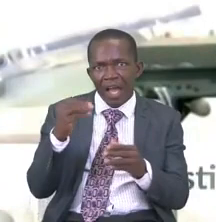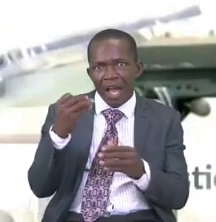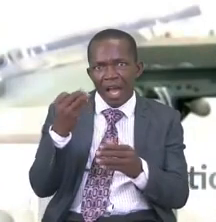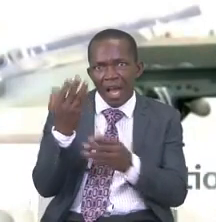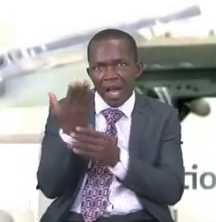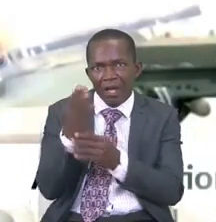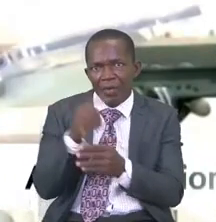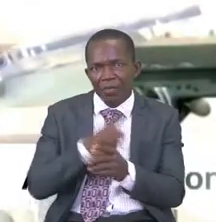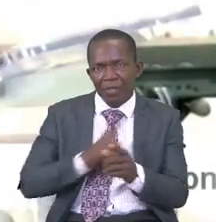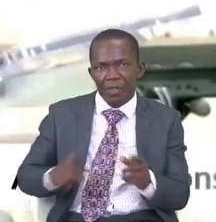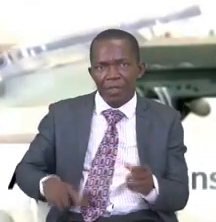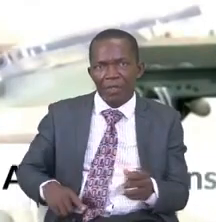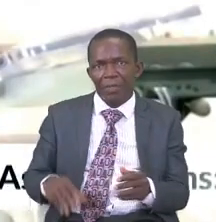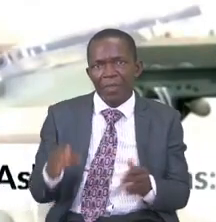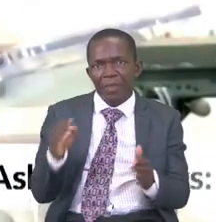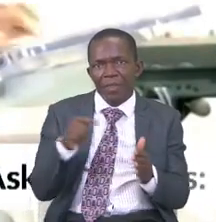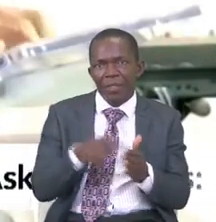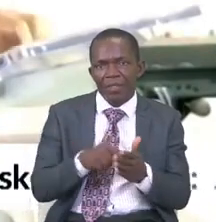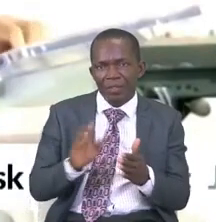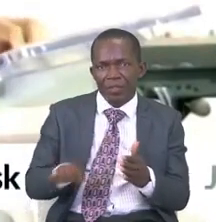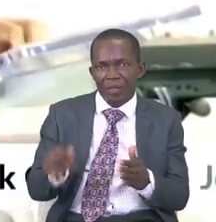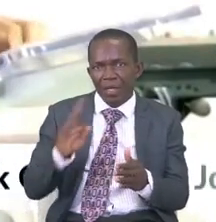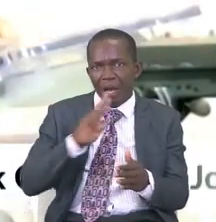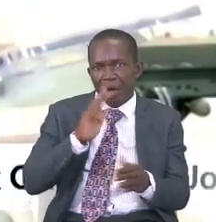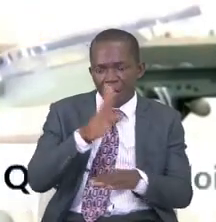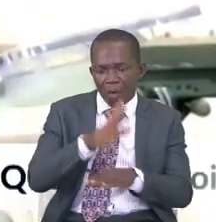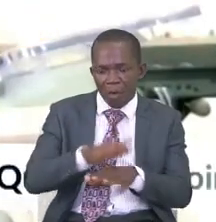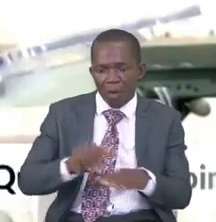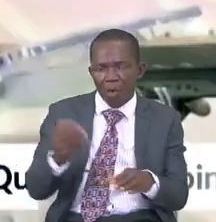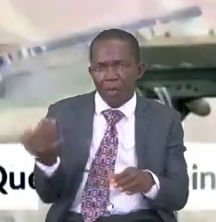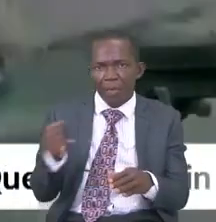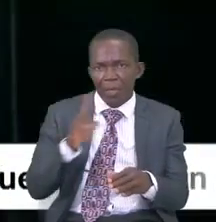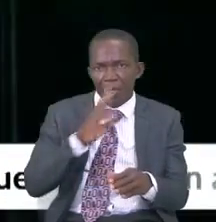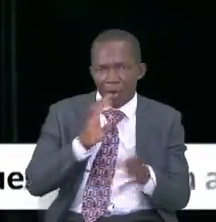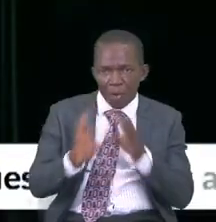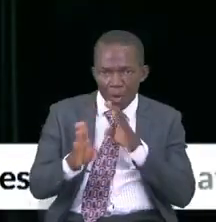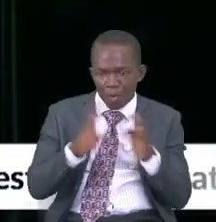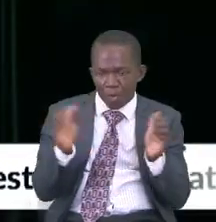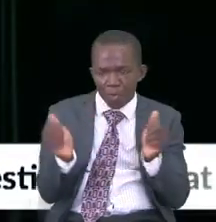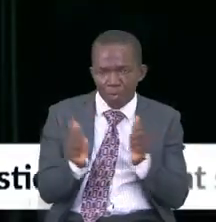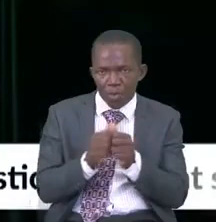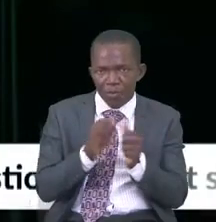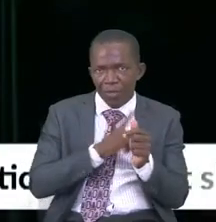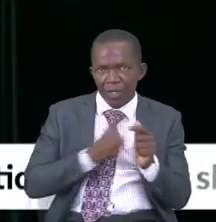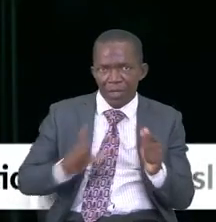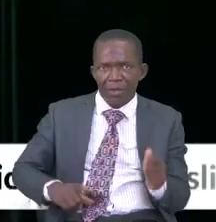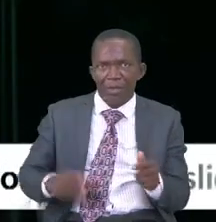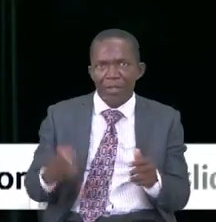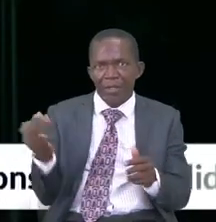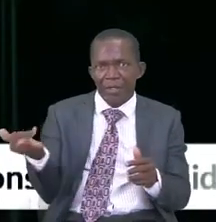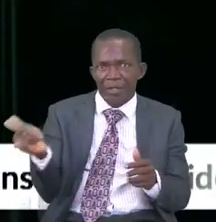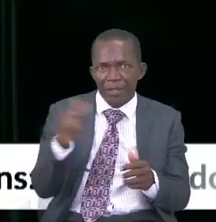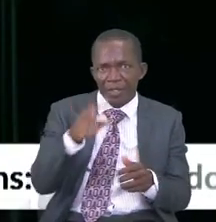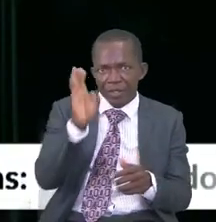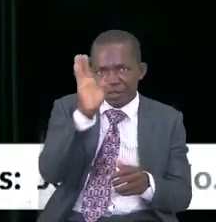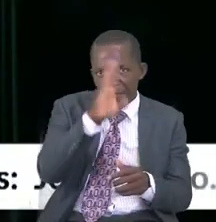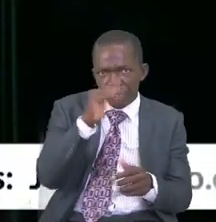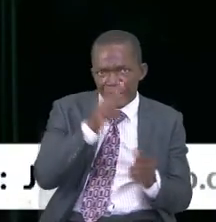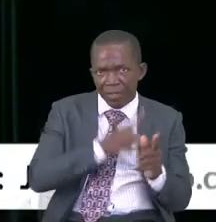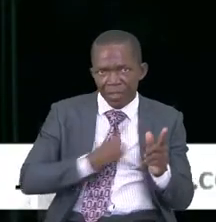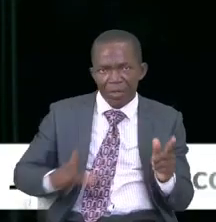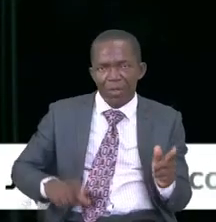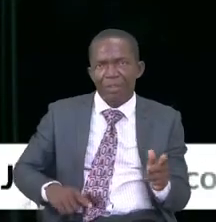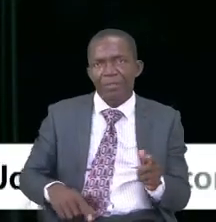were called. And then, number two, they communed. They communed with the Lord. They sought the Lord. We need to teach